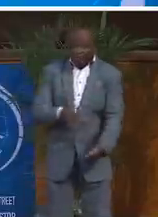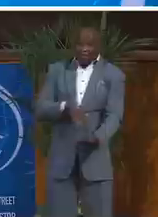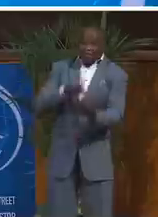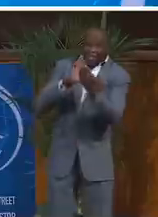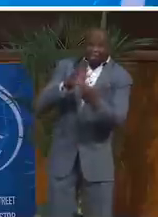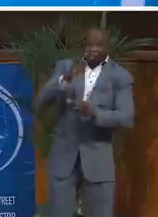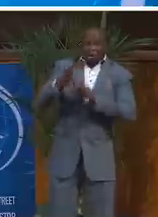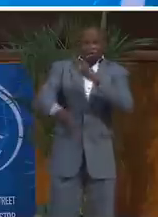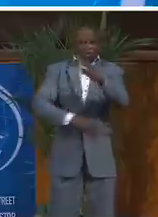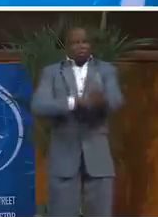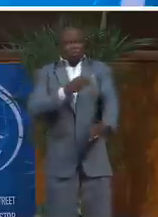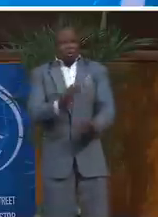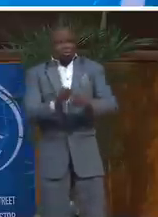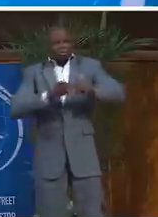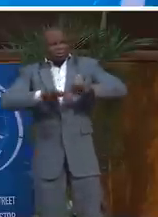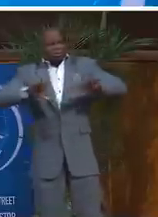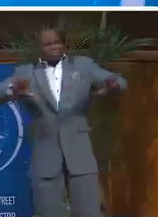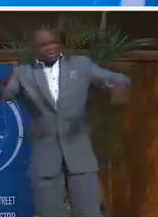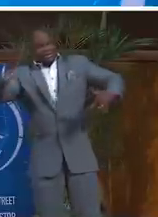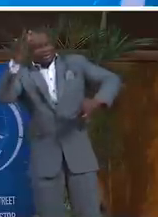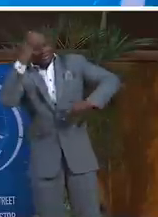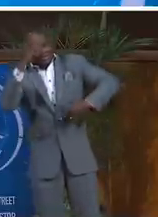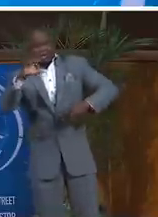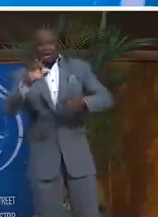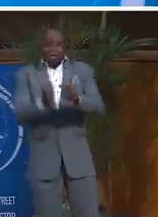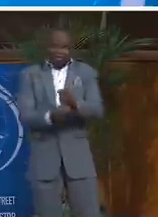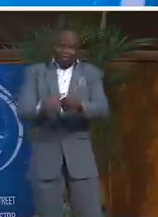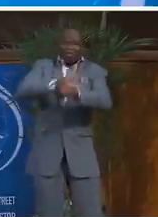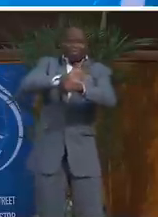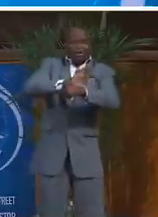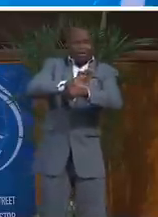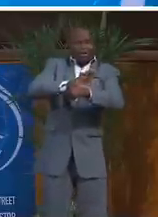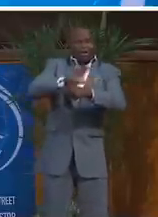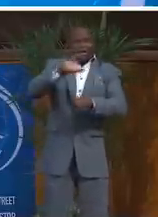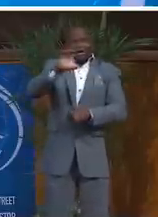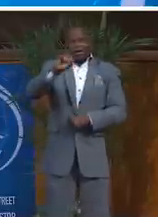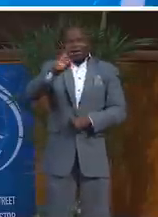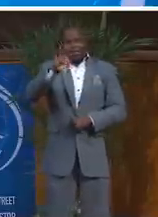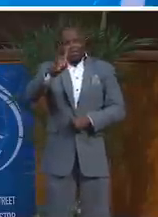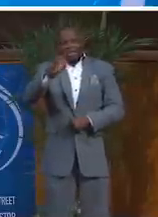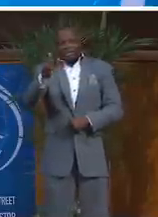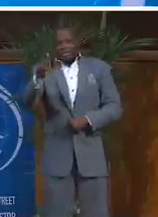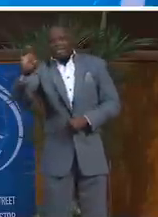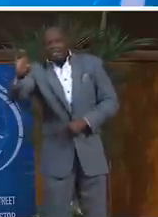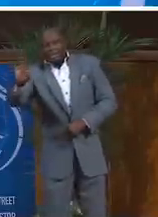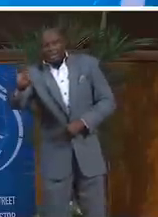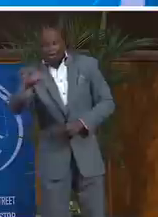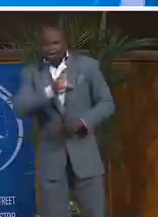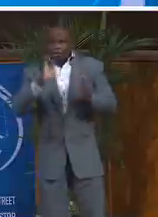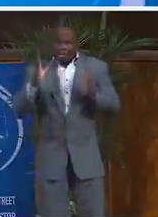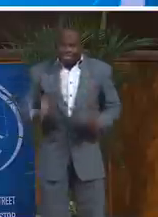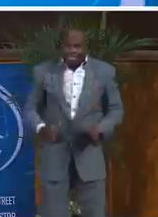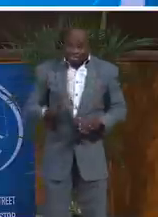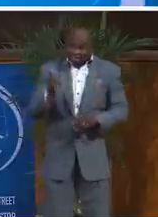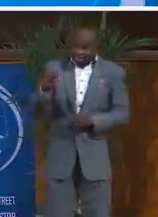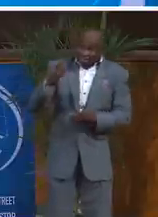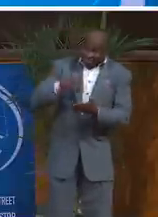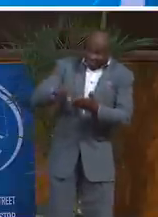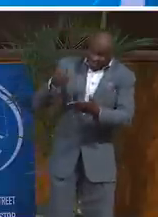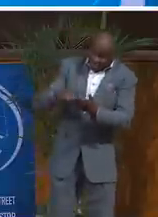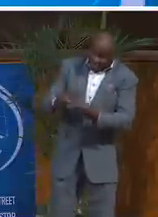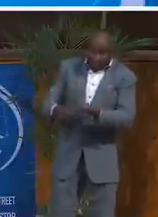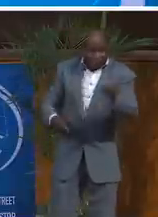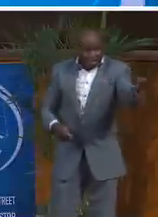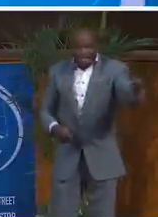the global pandemic of COVID-19. These Christians that John writes to, they're